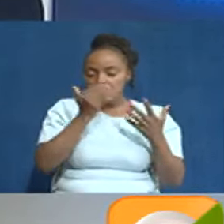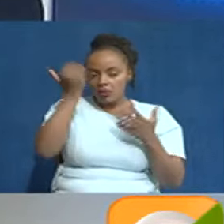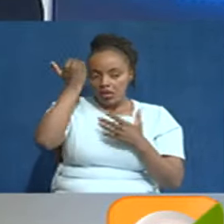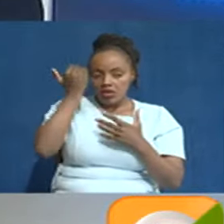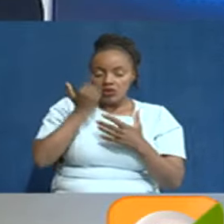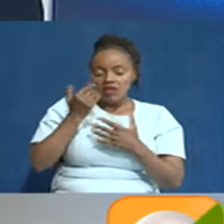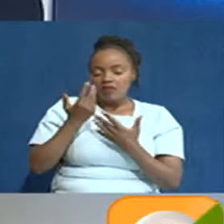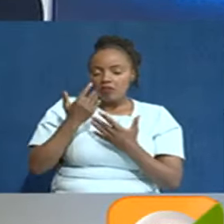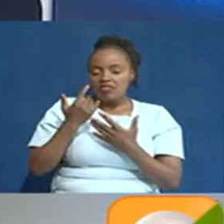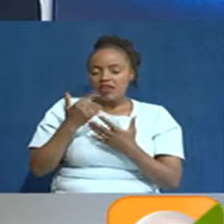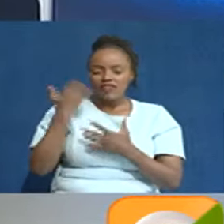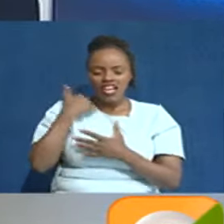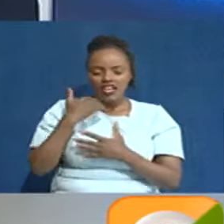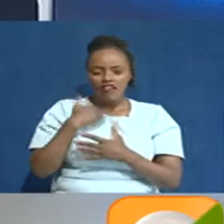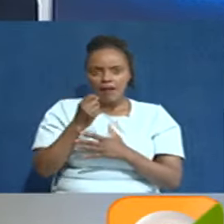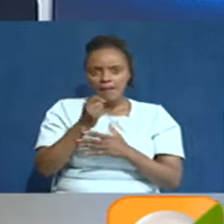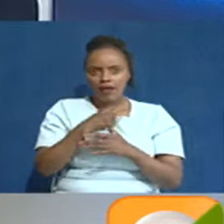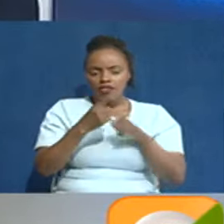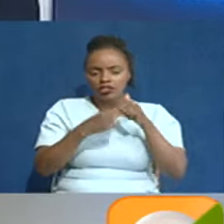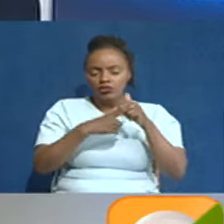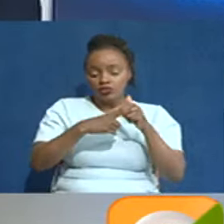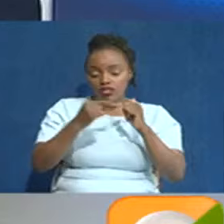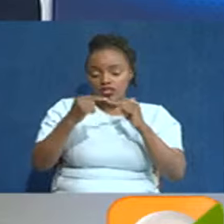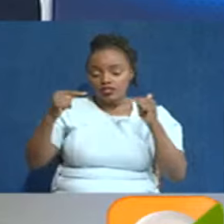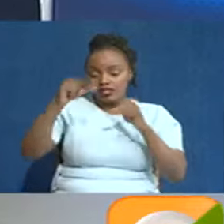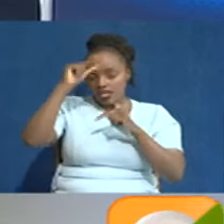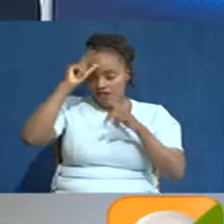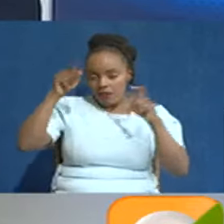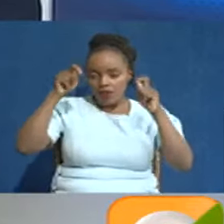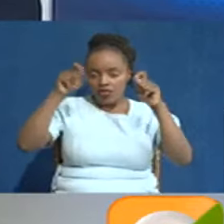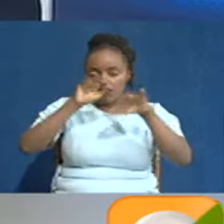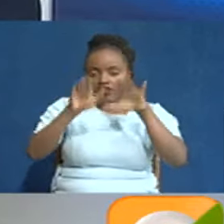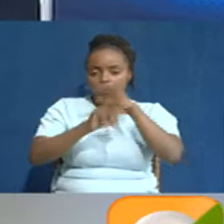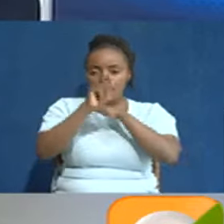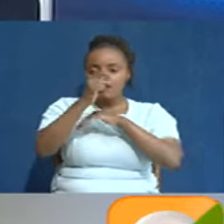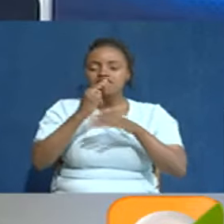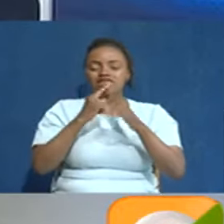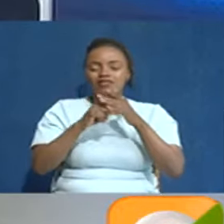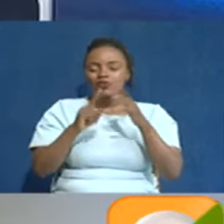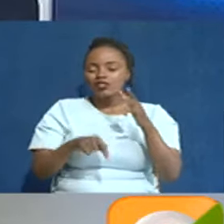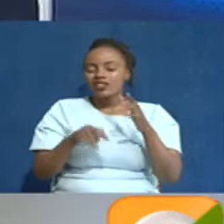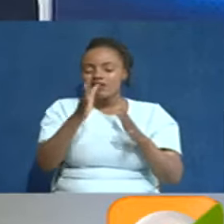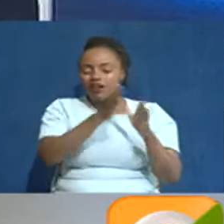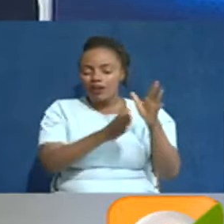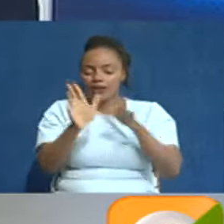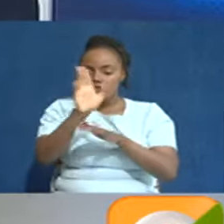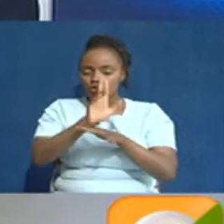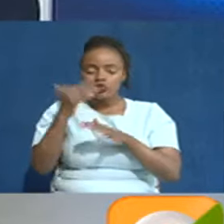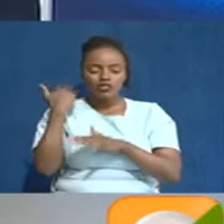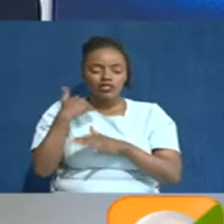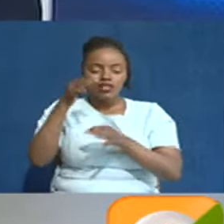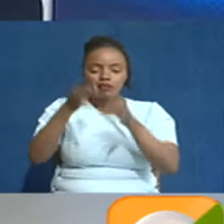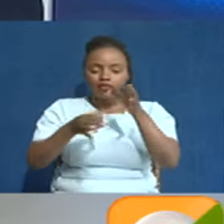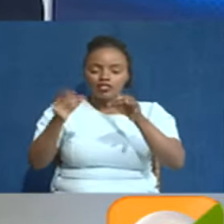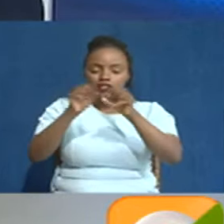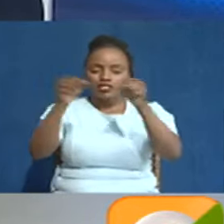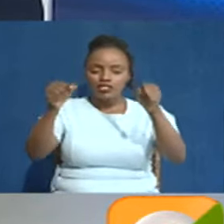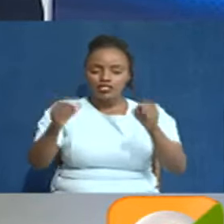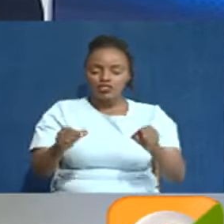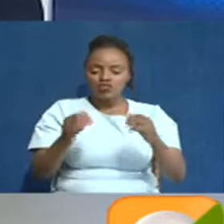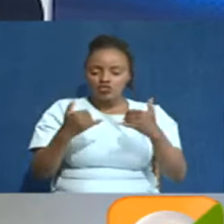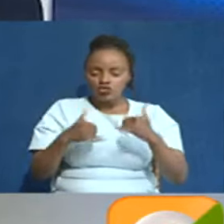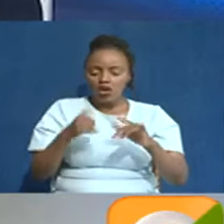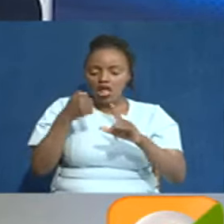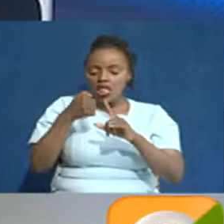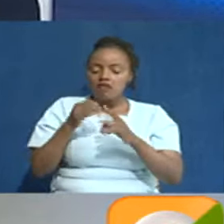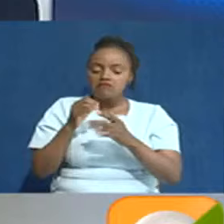offences related to the June anti-government protests. The Deputy President, however, says there's a plot to use the criminal justice system to push for